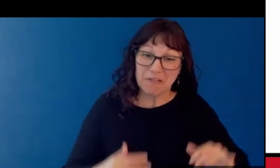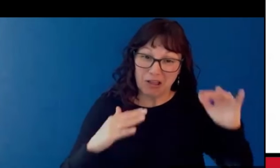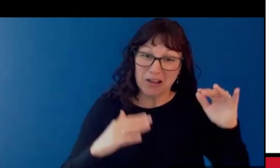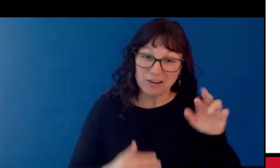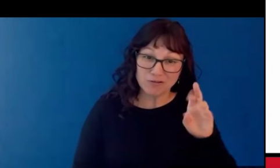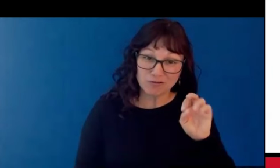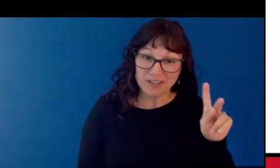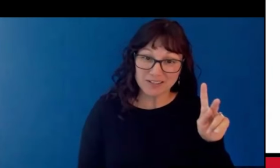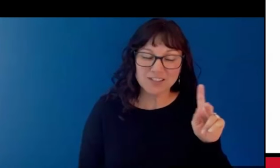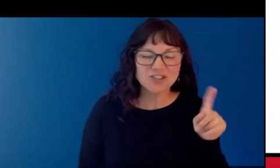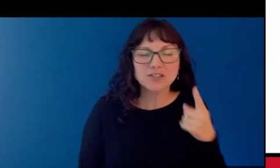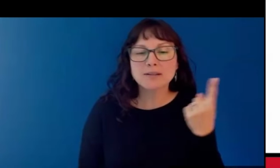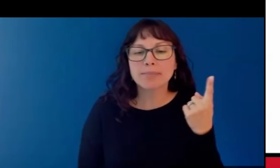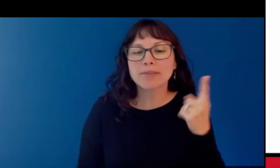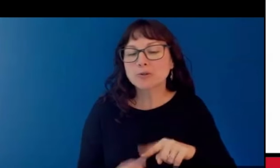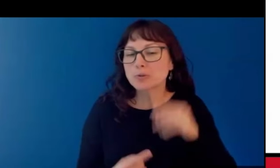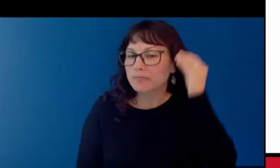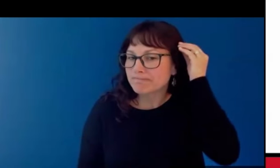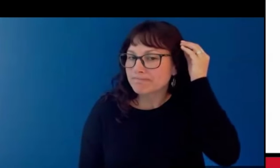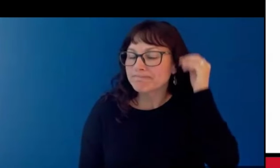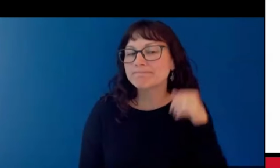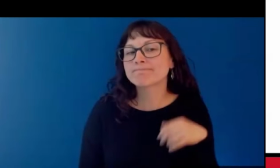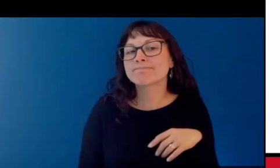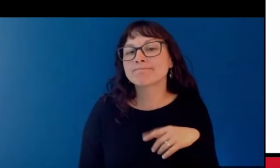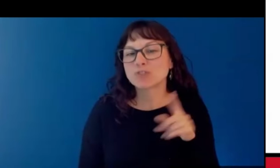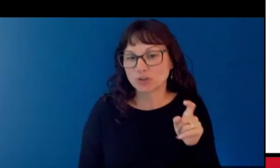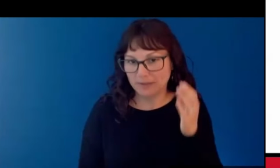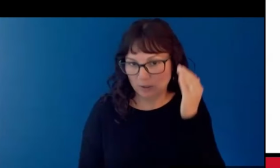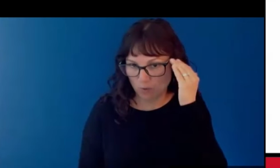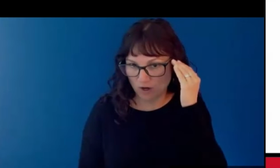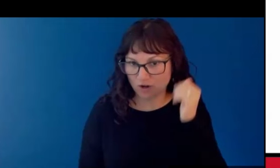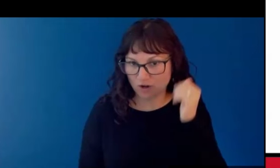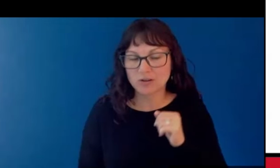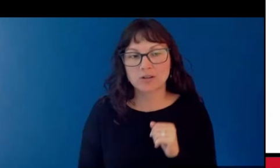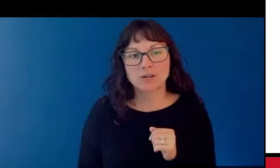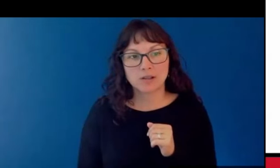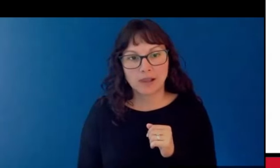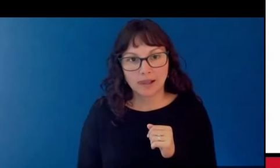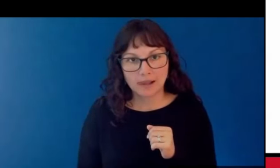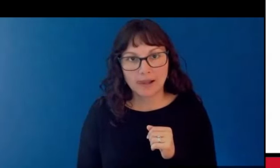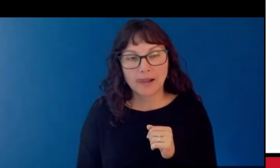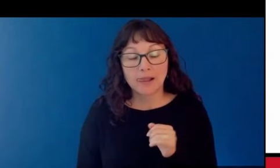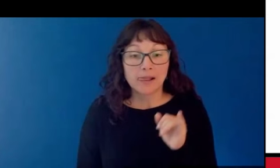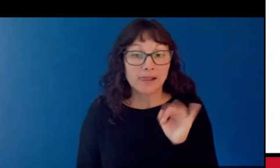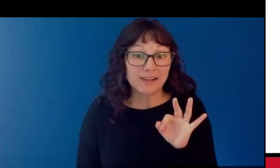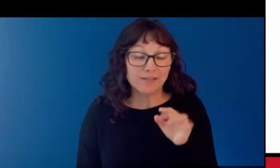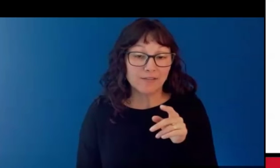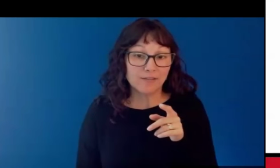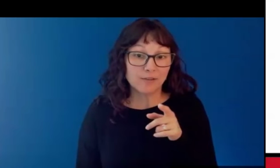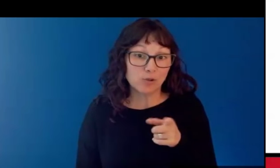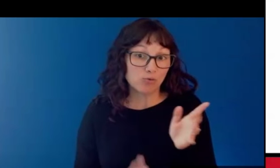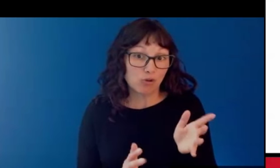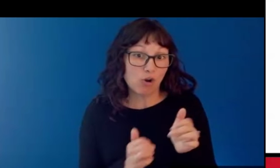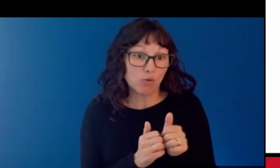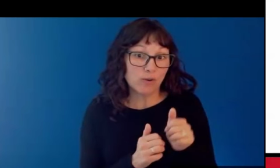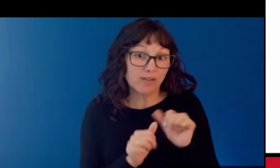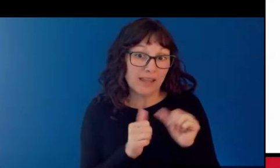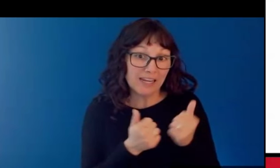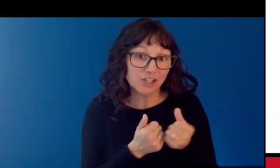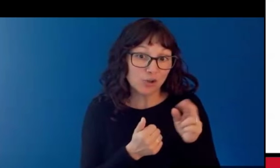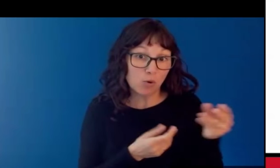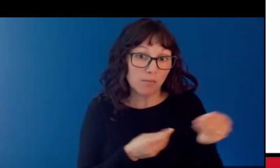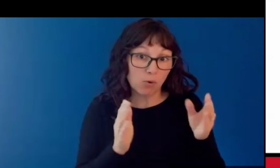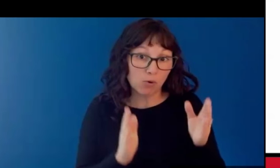So it's just something to think about. It's something to be aware of. It's something that if you're talking to your agent or your